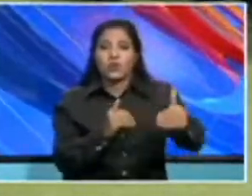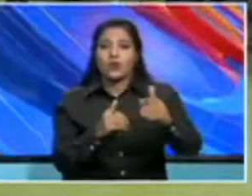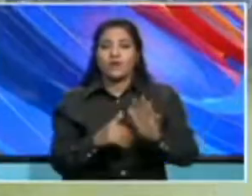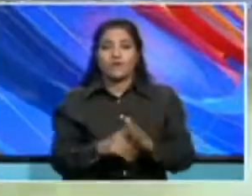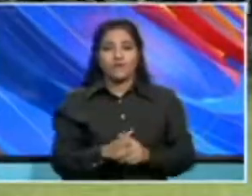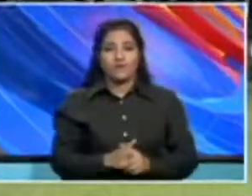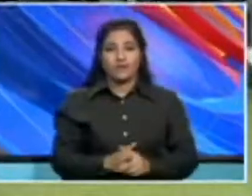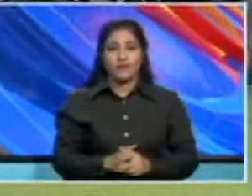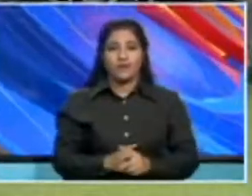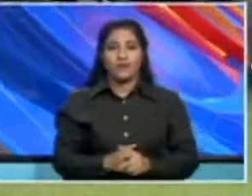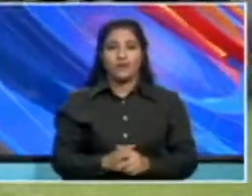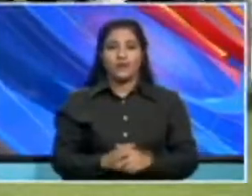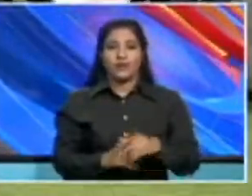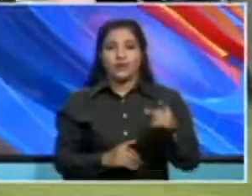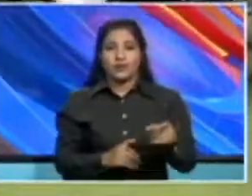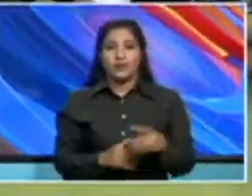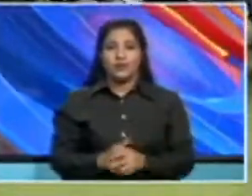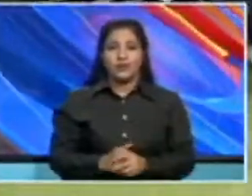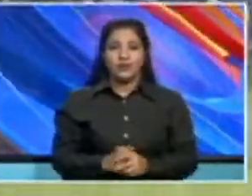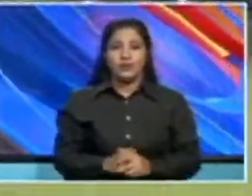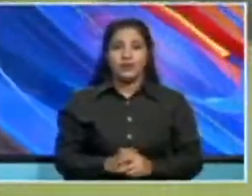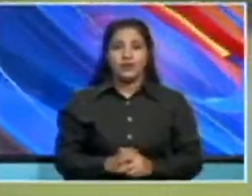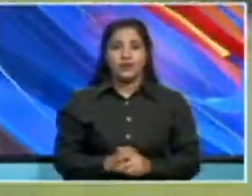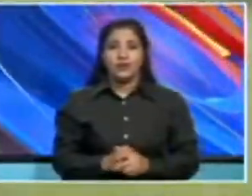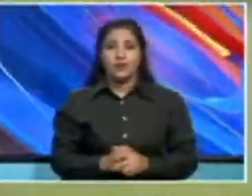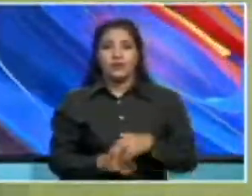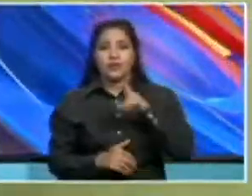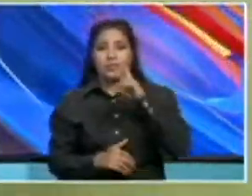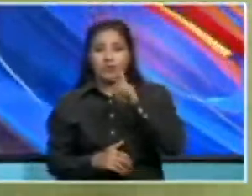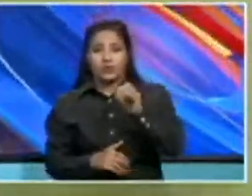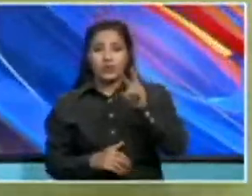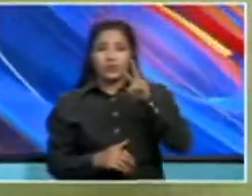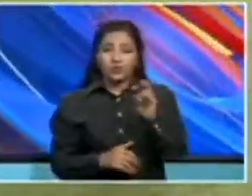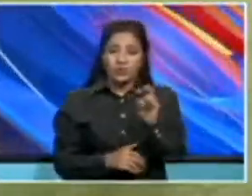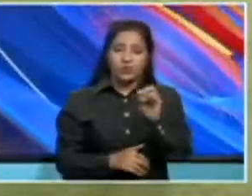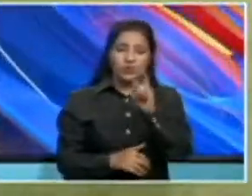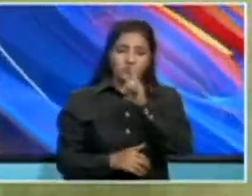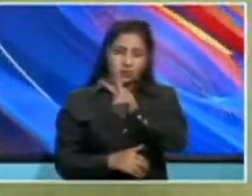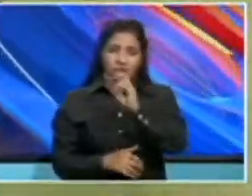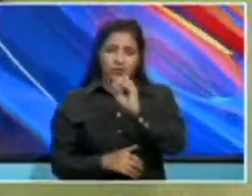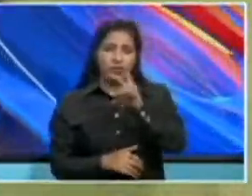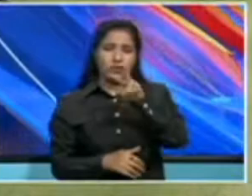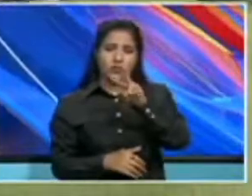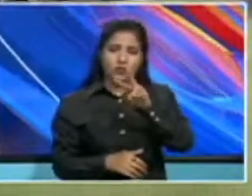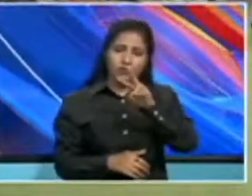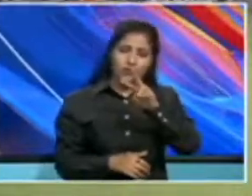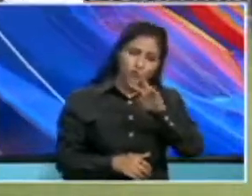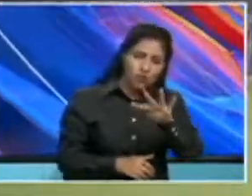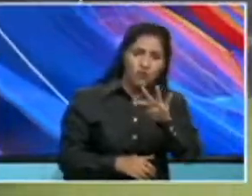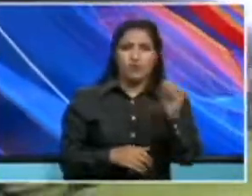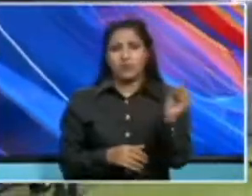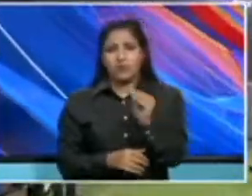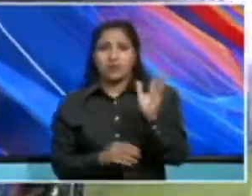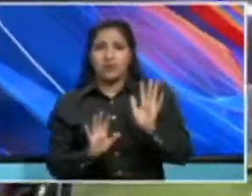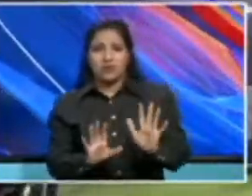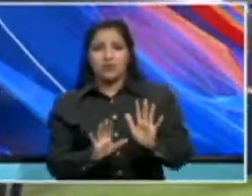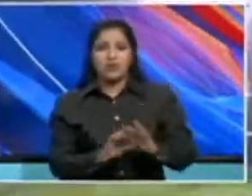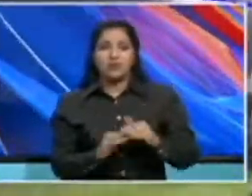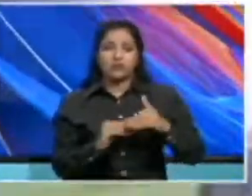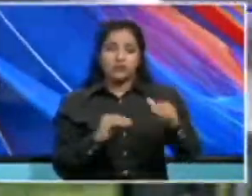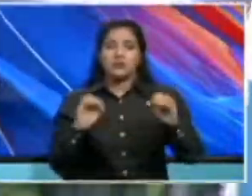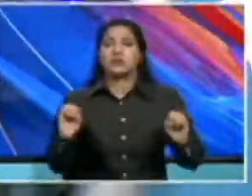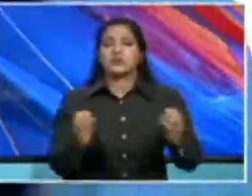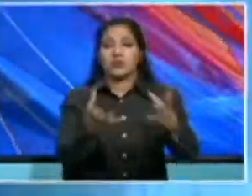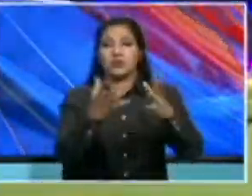competition, which was held between September 2024. A couple of other events also did